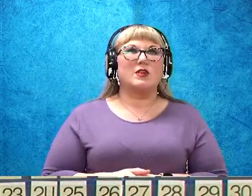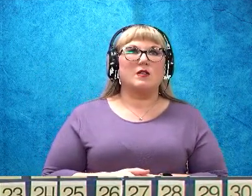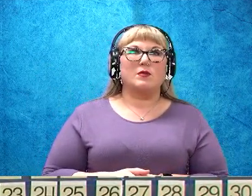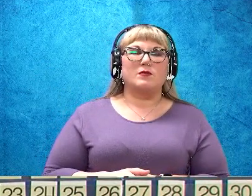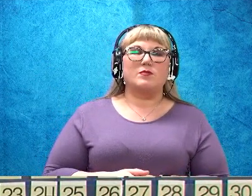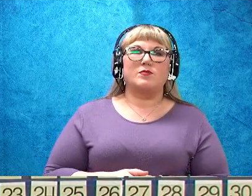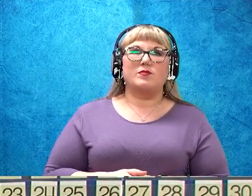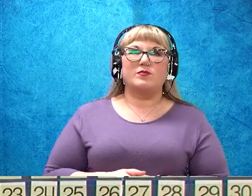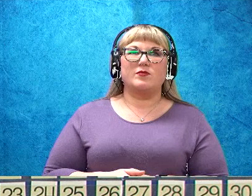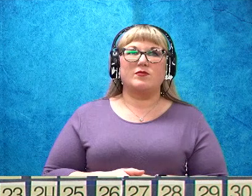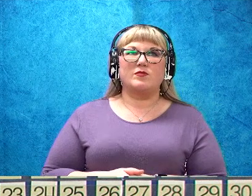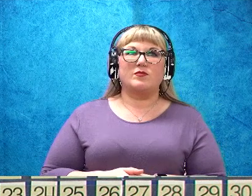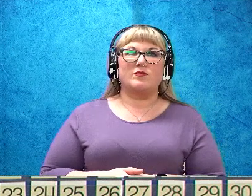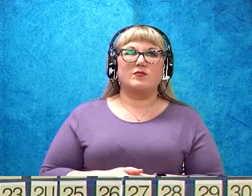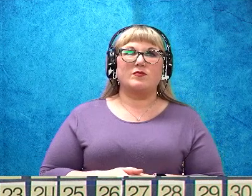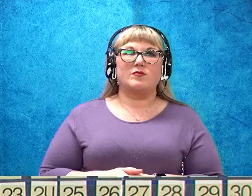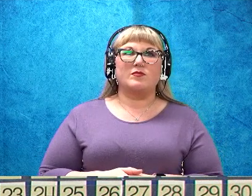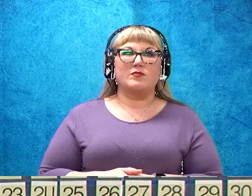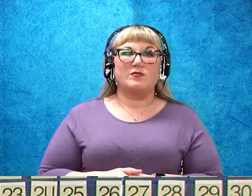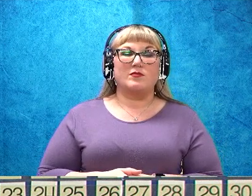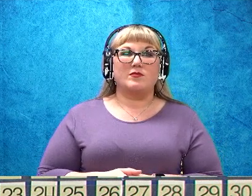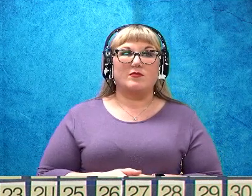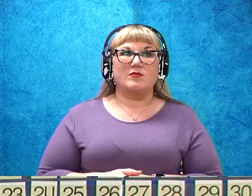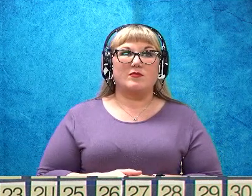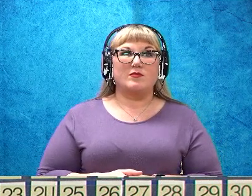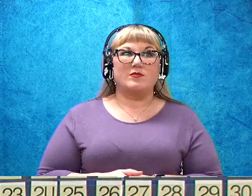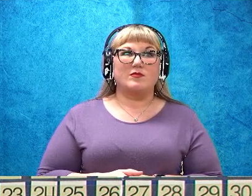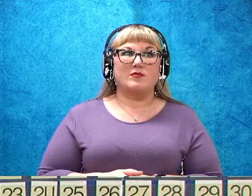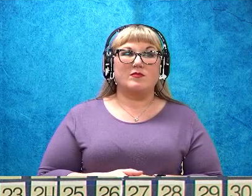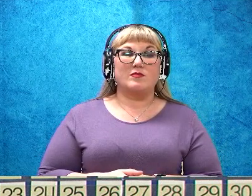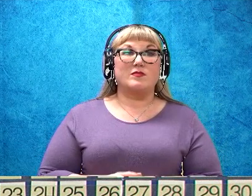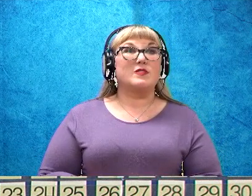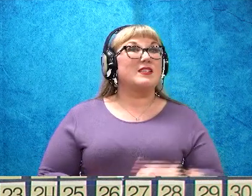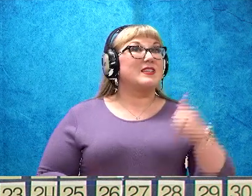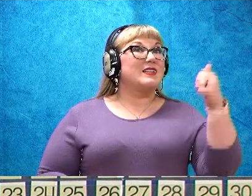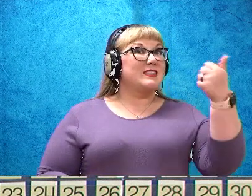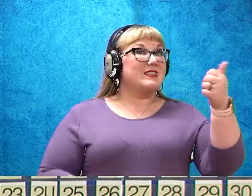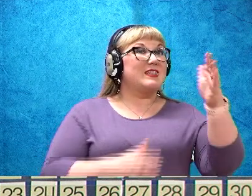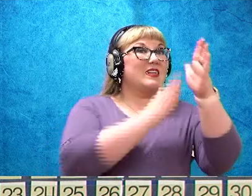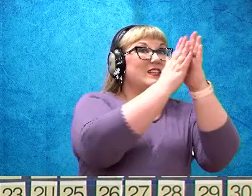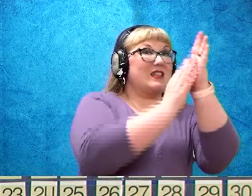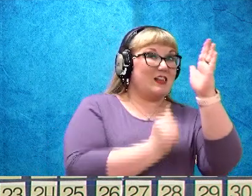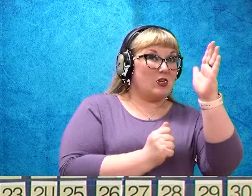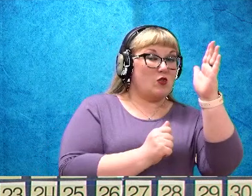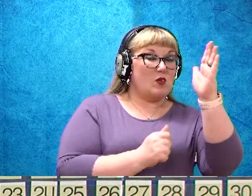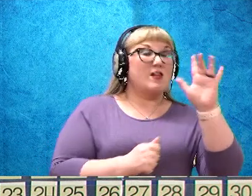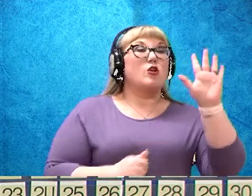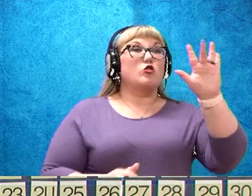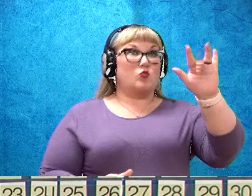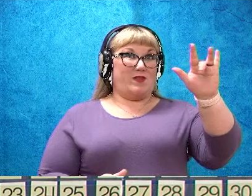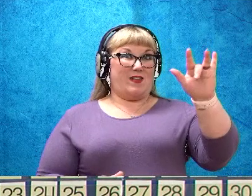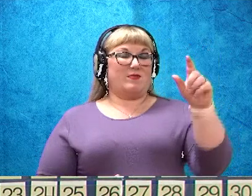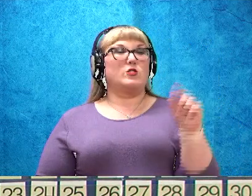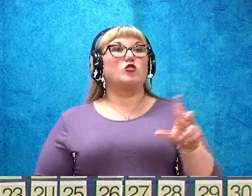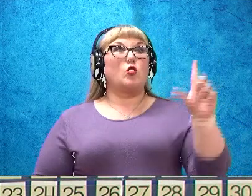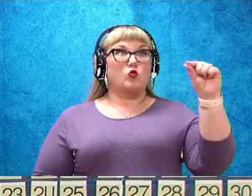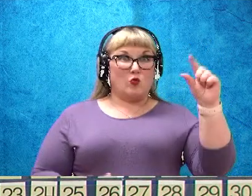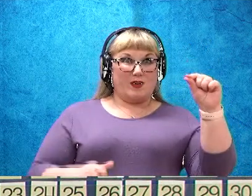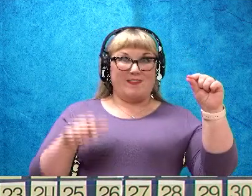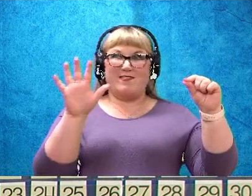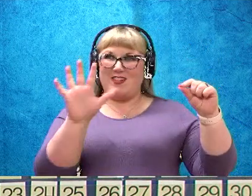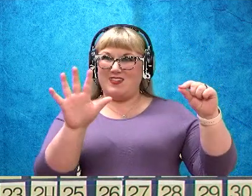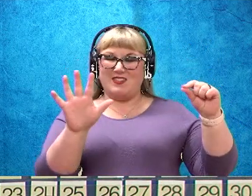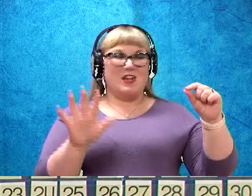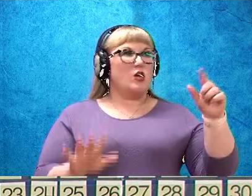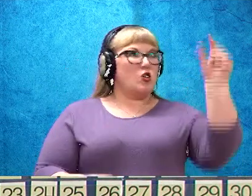up. So here we go. 10 less than 25. So I had